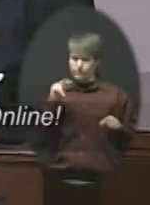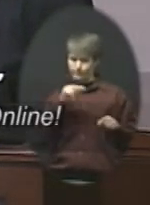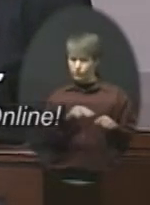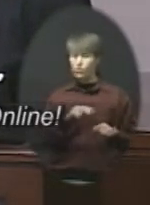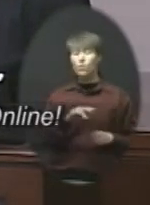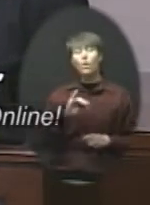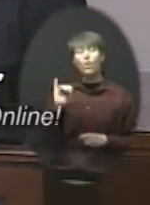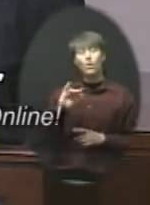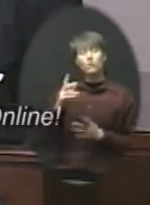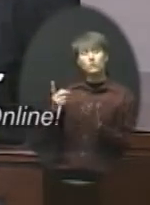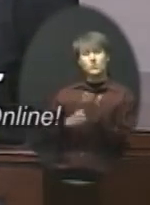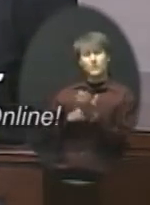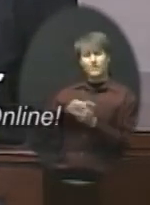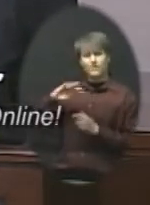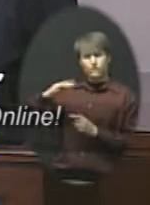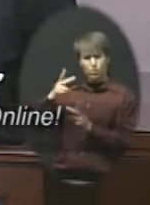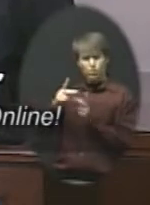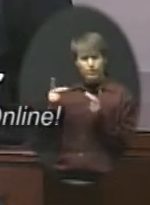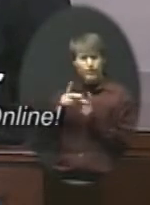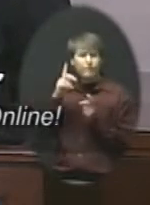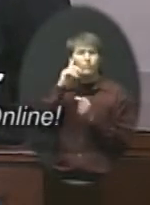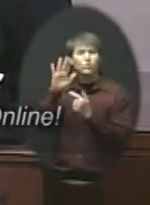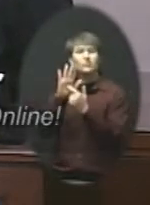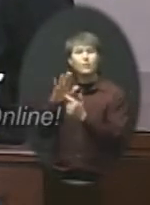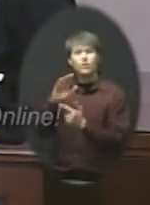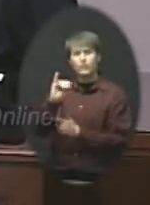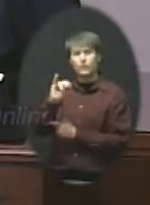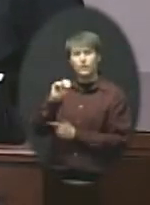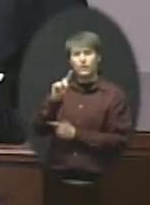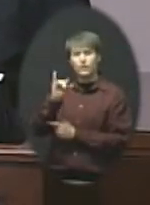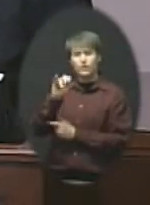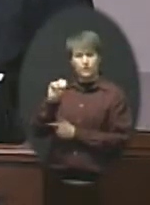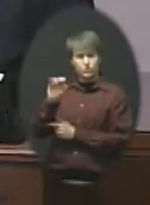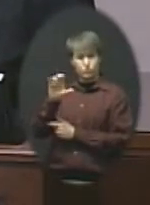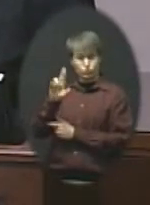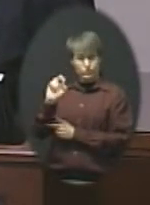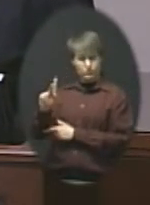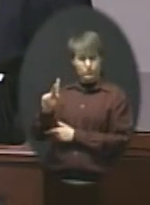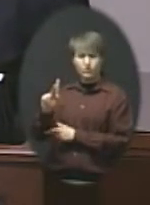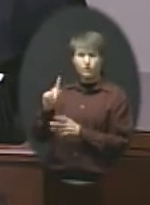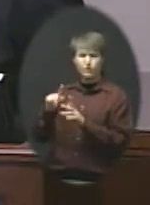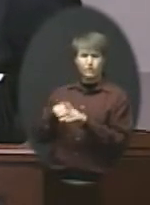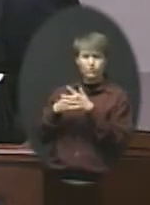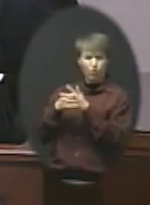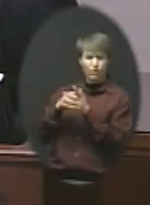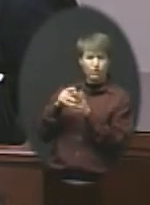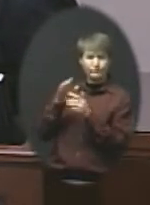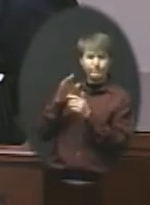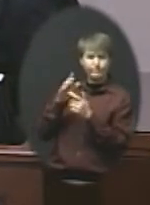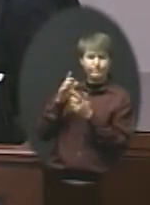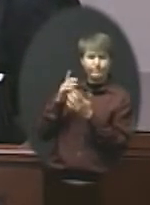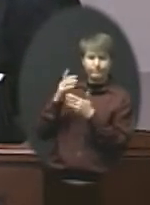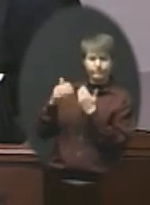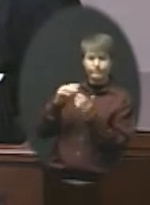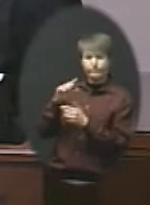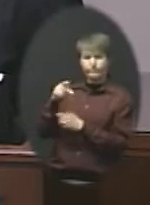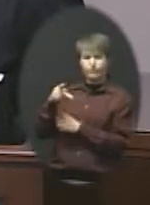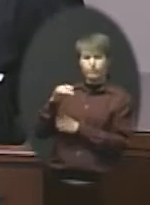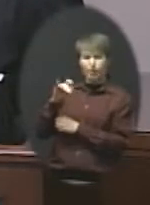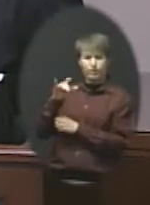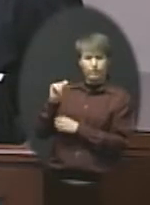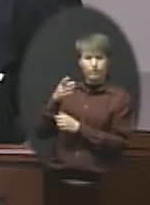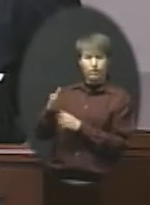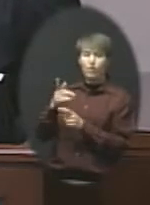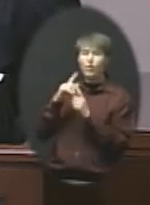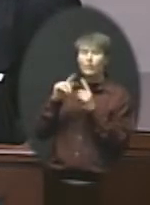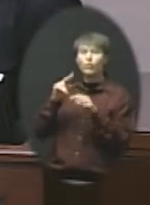some cases, a fourth place, like for example at Indian Creek where we did a pilot there, the nurse wanted to be able to monitor and